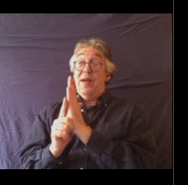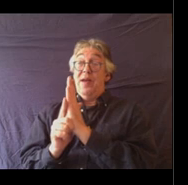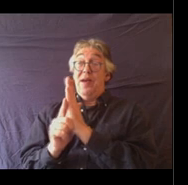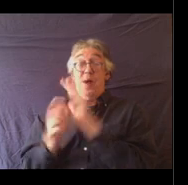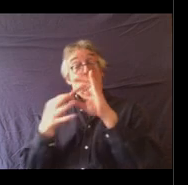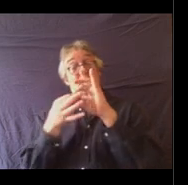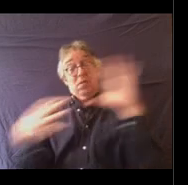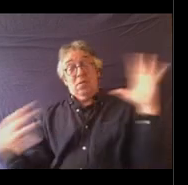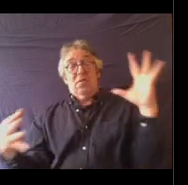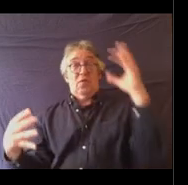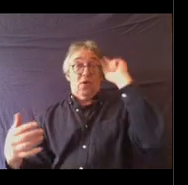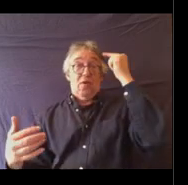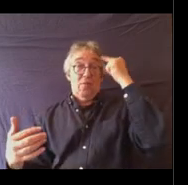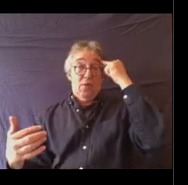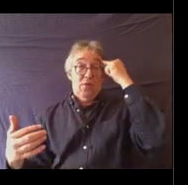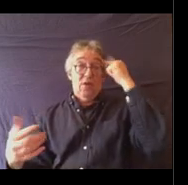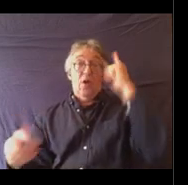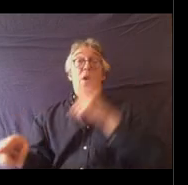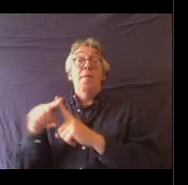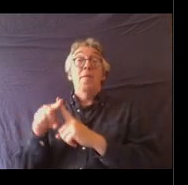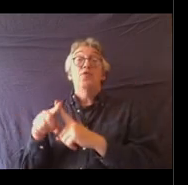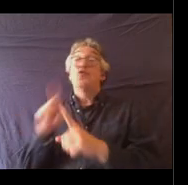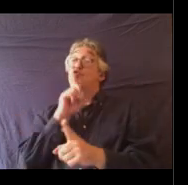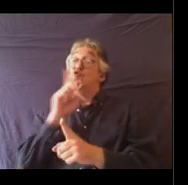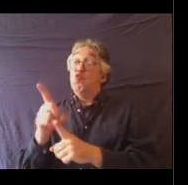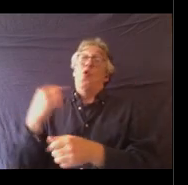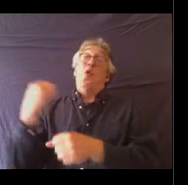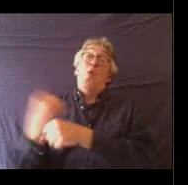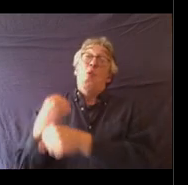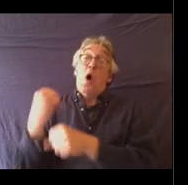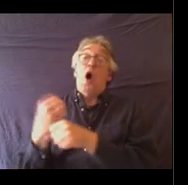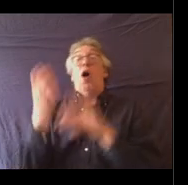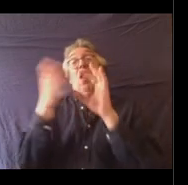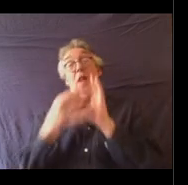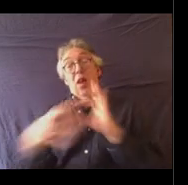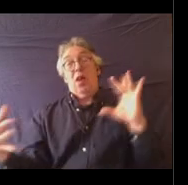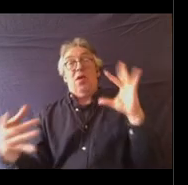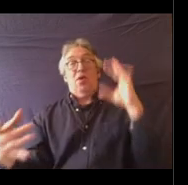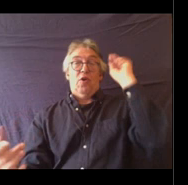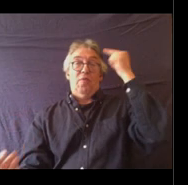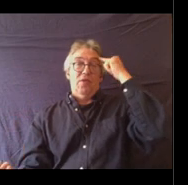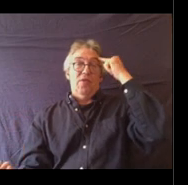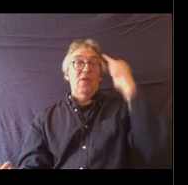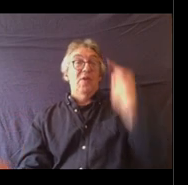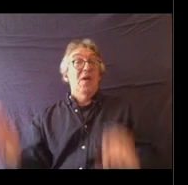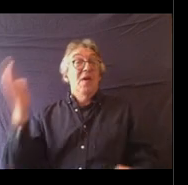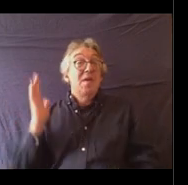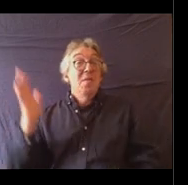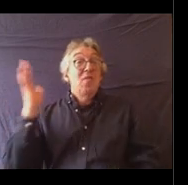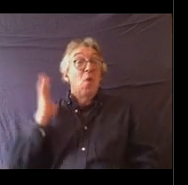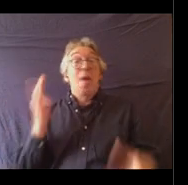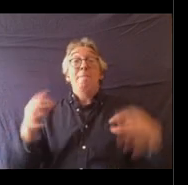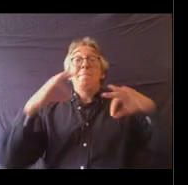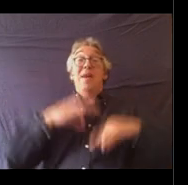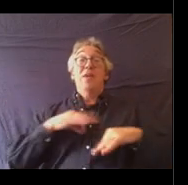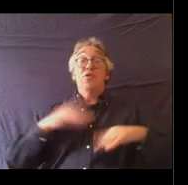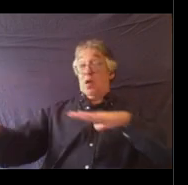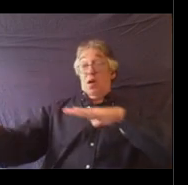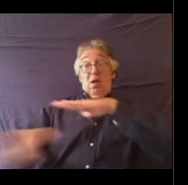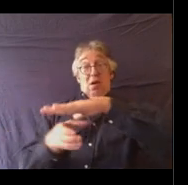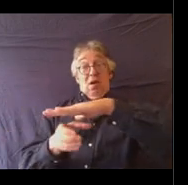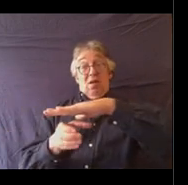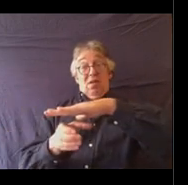which is very important because before, often they were like incorporated in different ministries and so on, but then